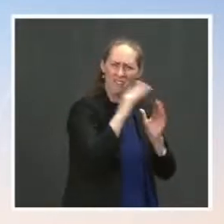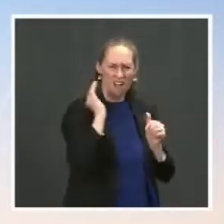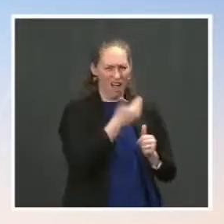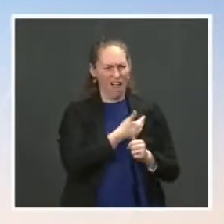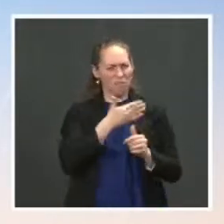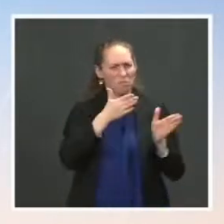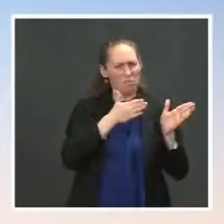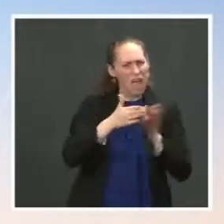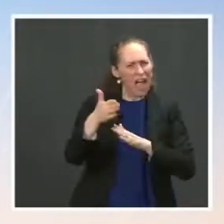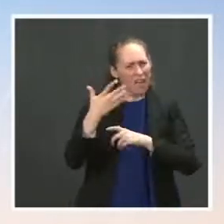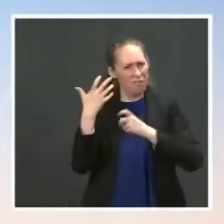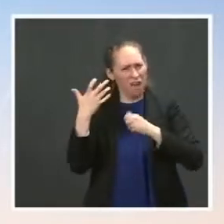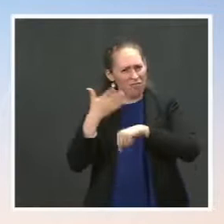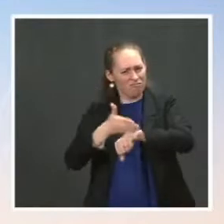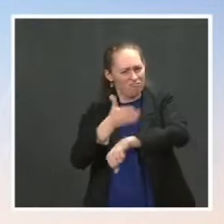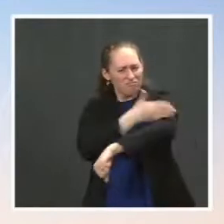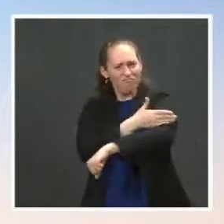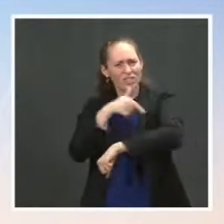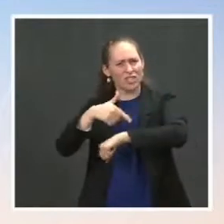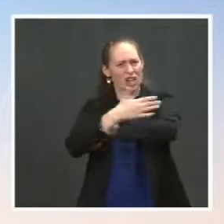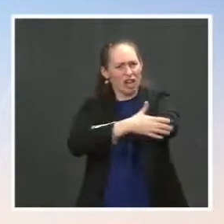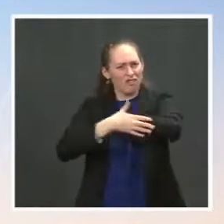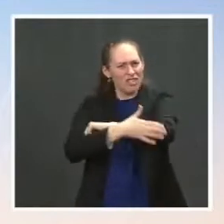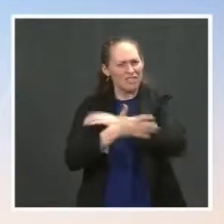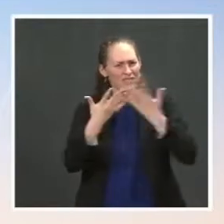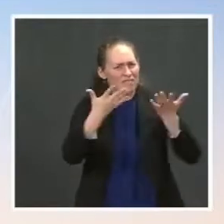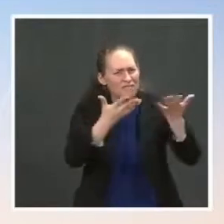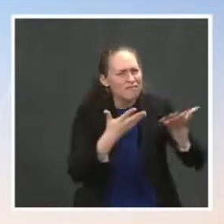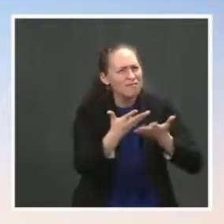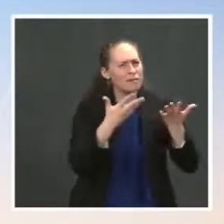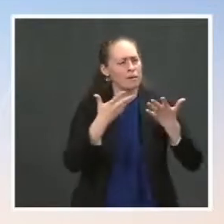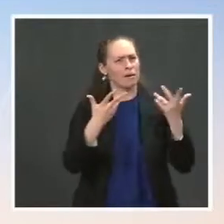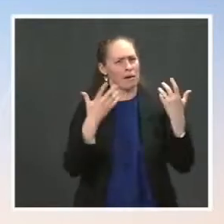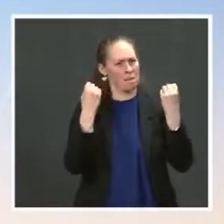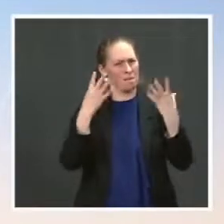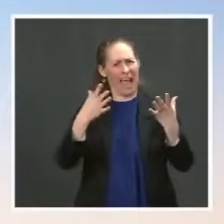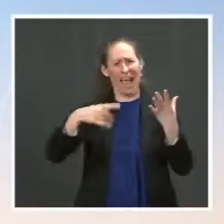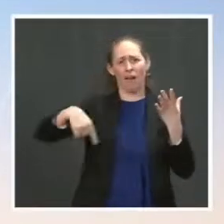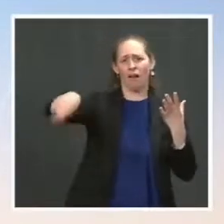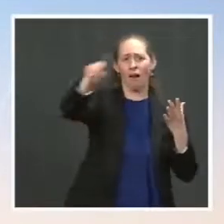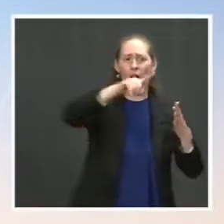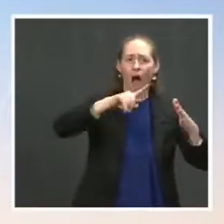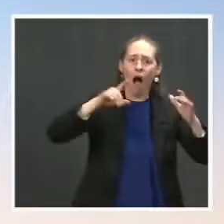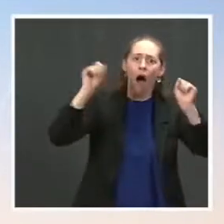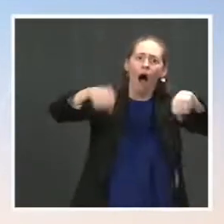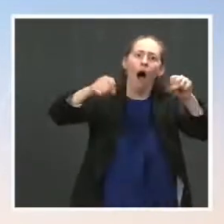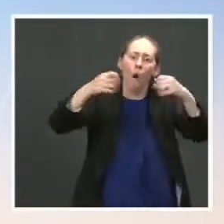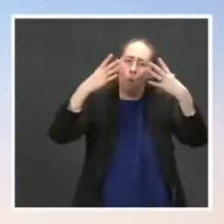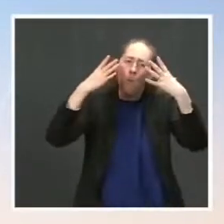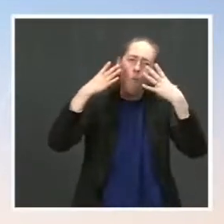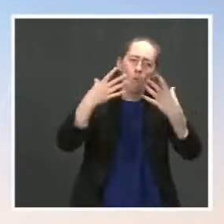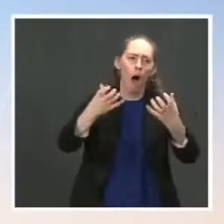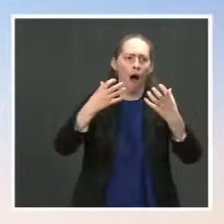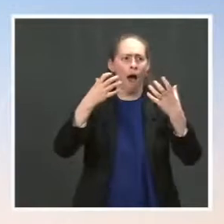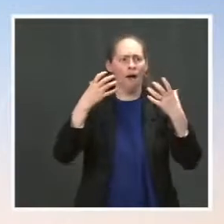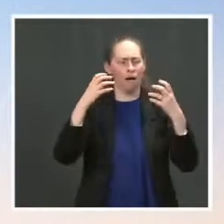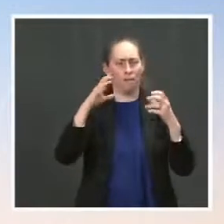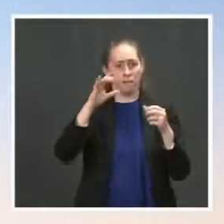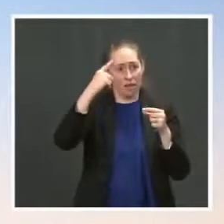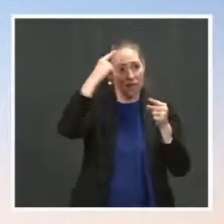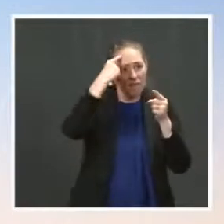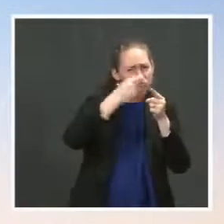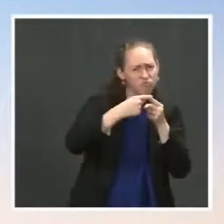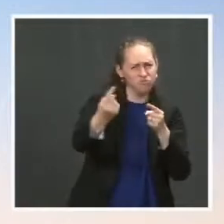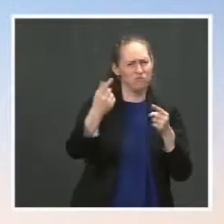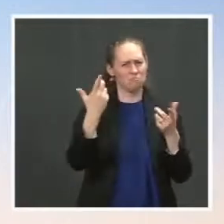majority of the American public thinks it's imperative we do? But as the Secretary just said, the disagreement is not really about the need